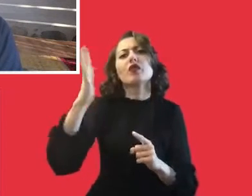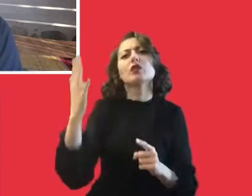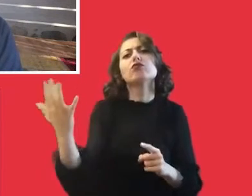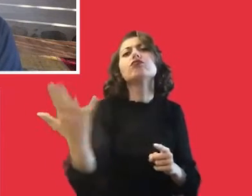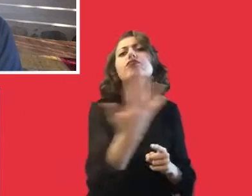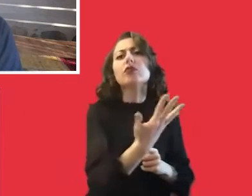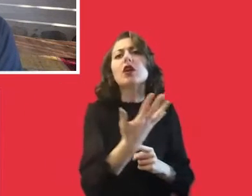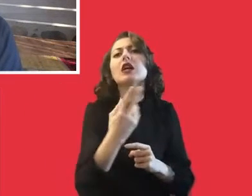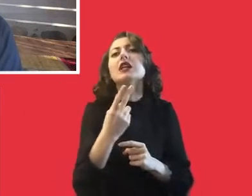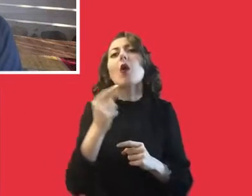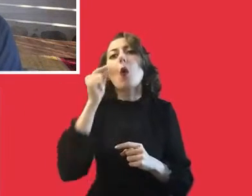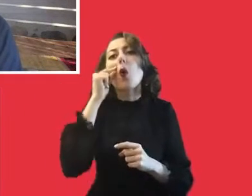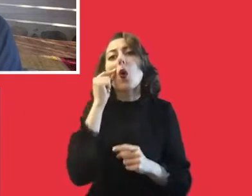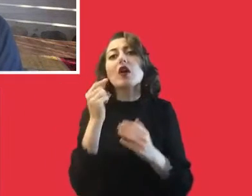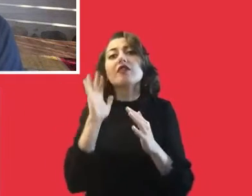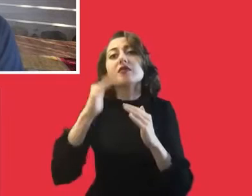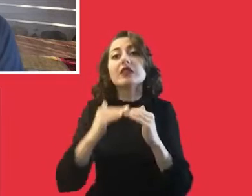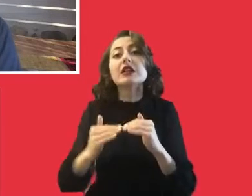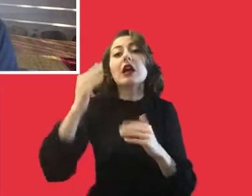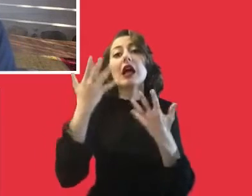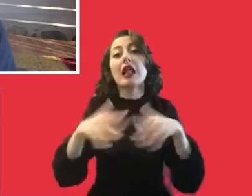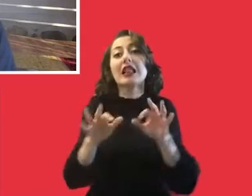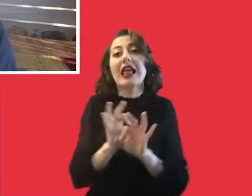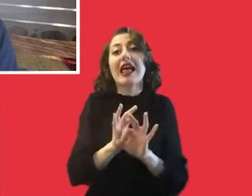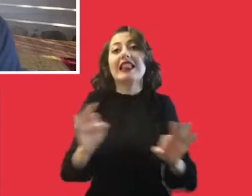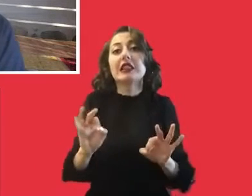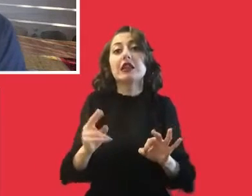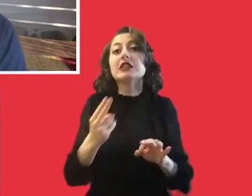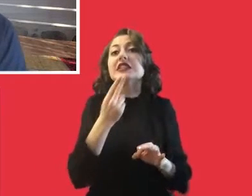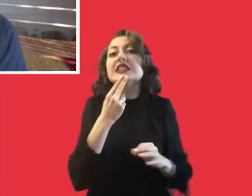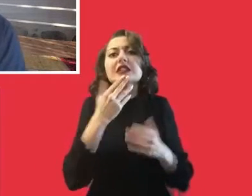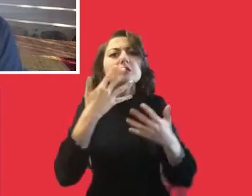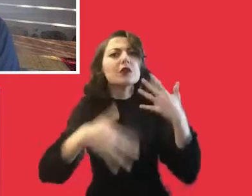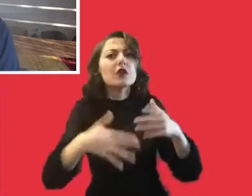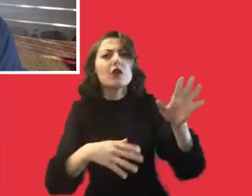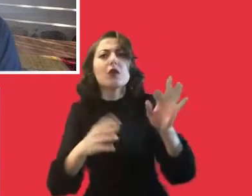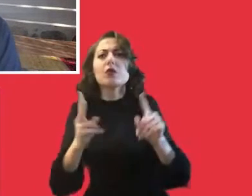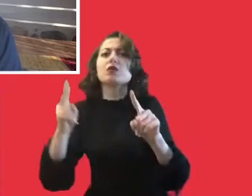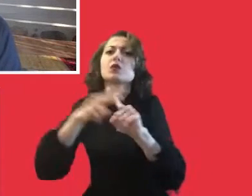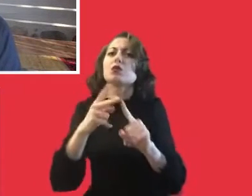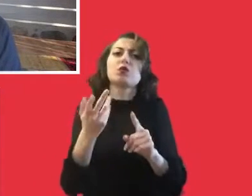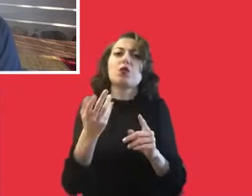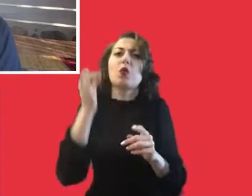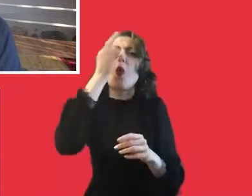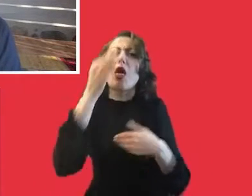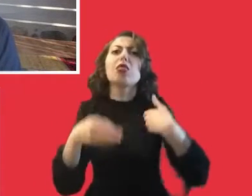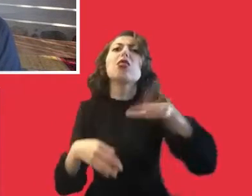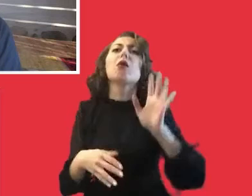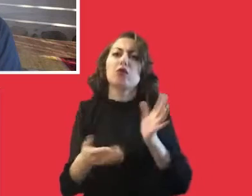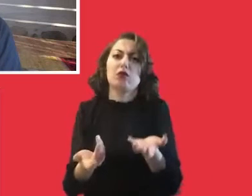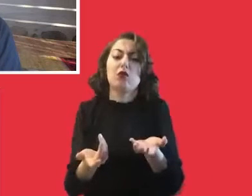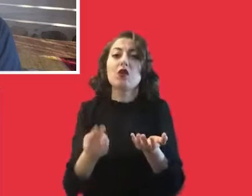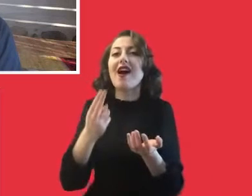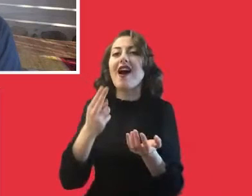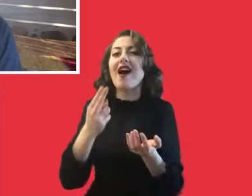of women. So when we think about the equality between the gender and sports,